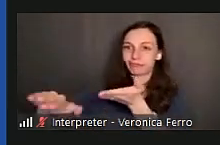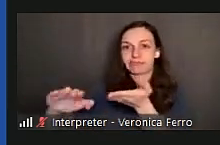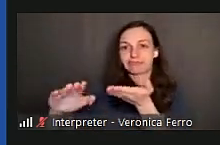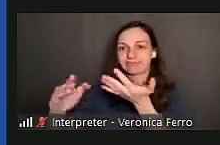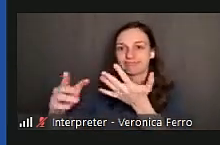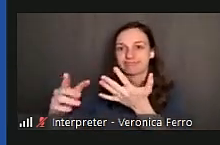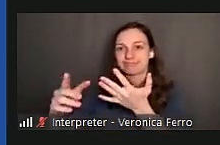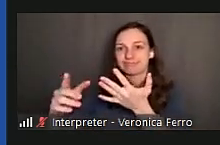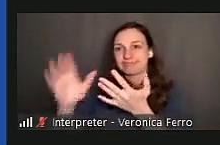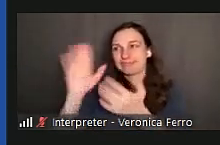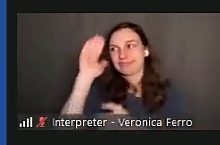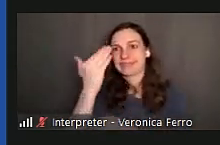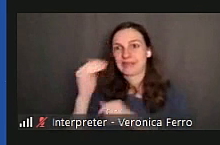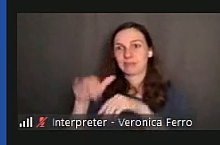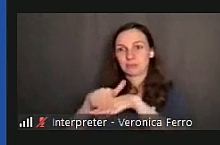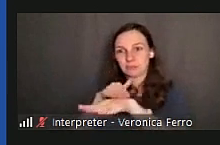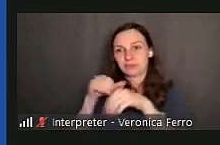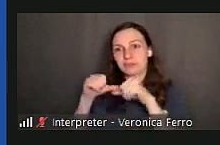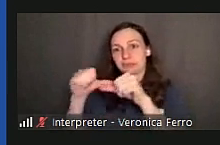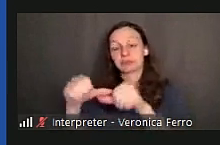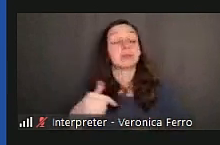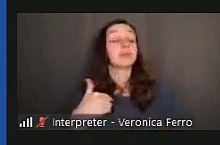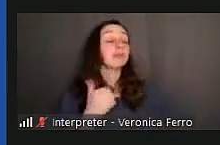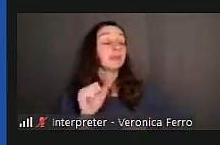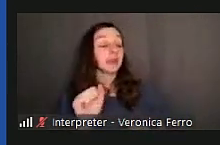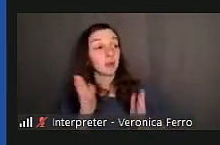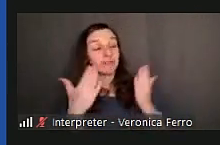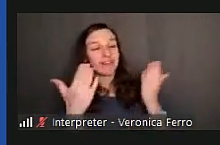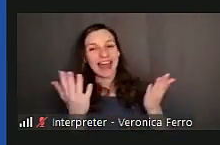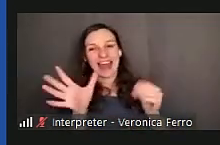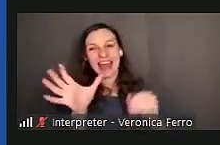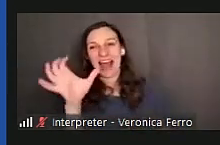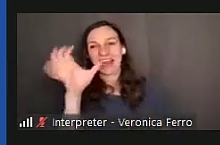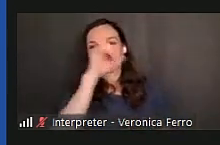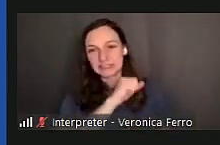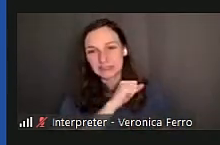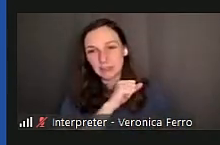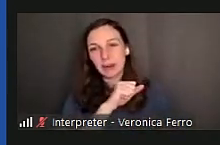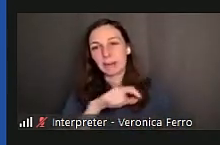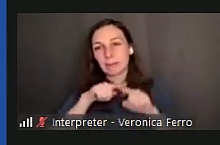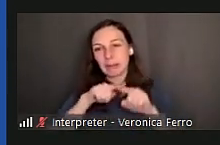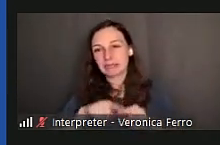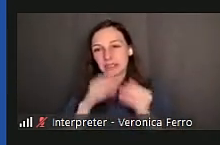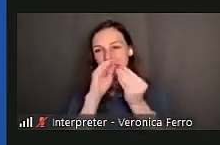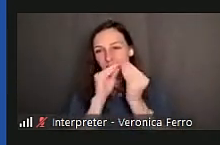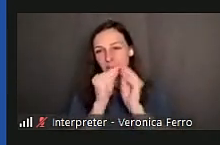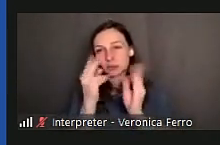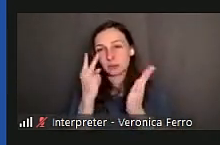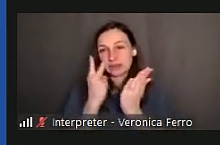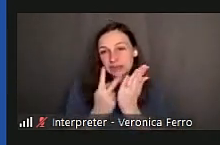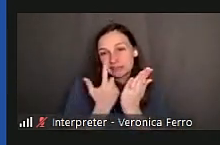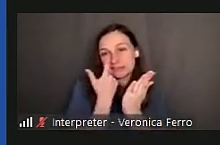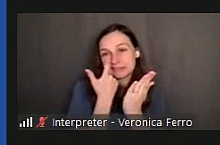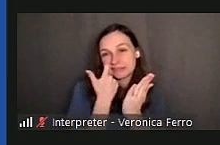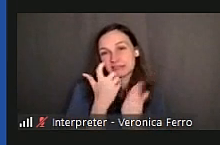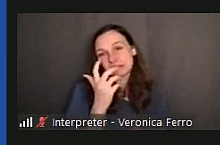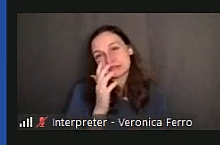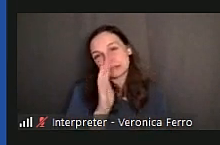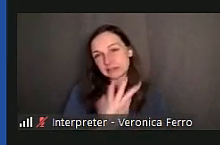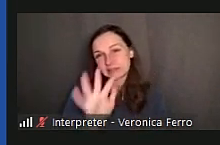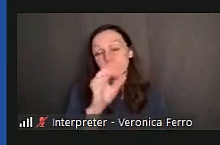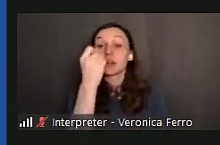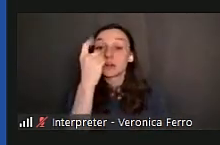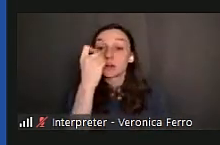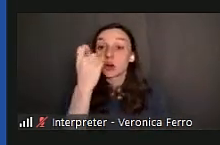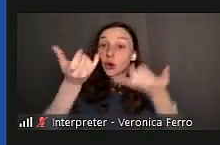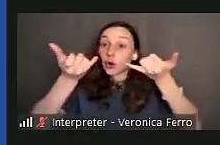I can provide an estimate based on numbers that we've looked at recently. That number has been, and again, I don't know if this is the